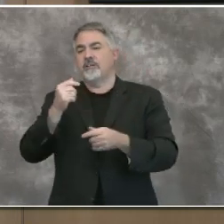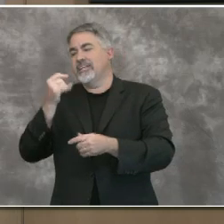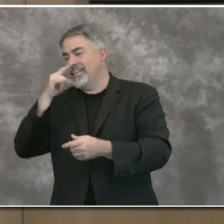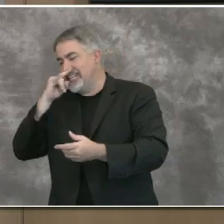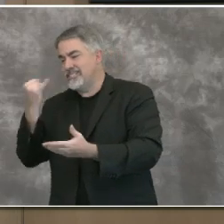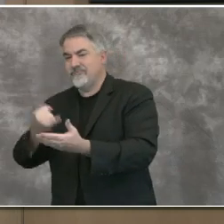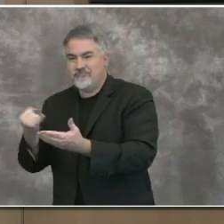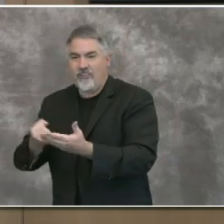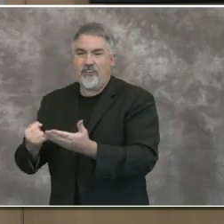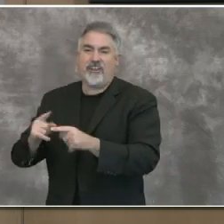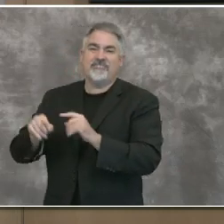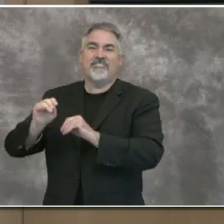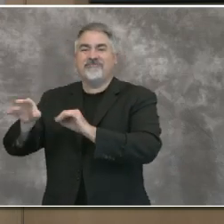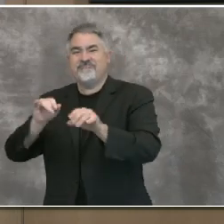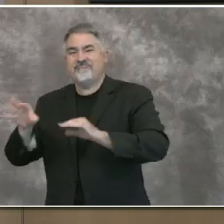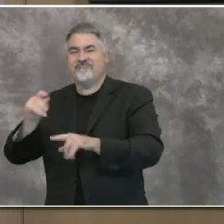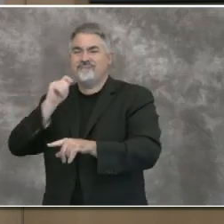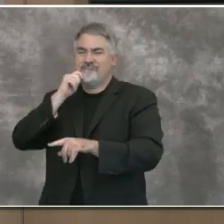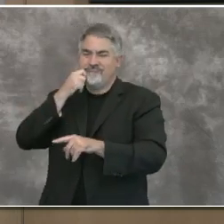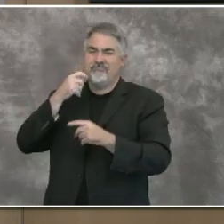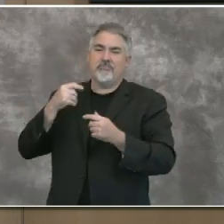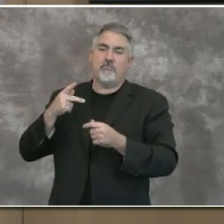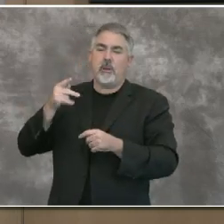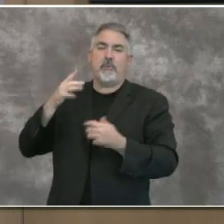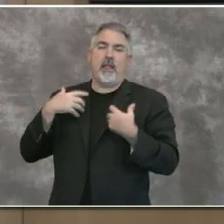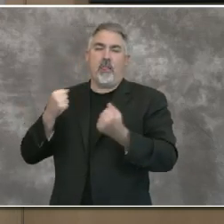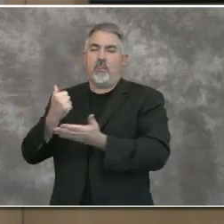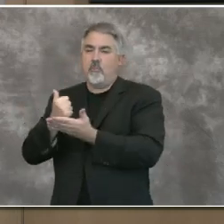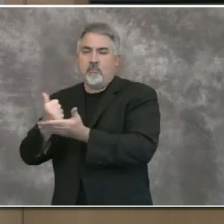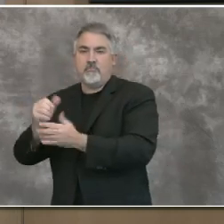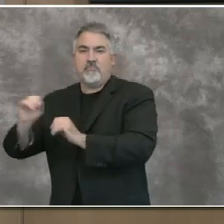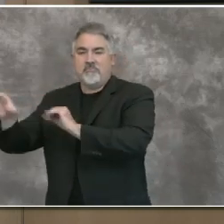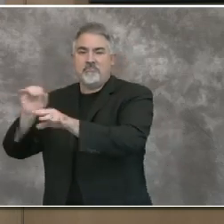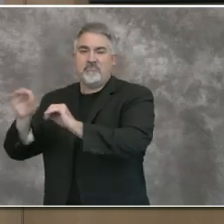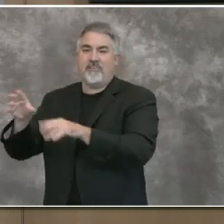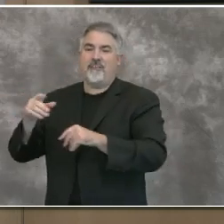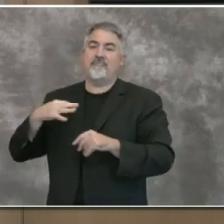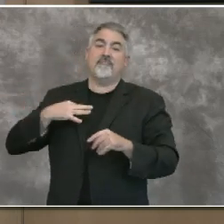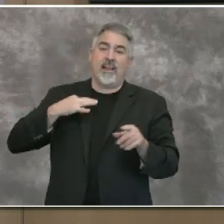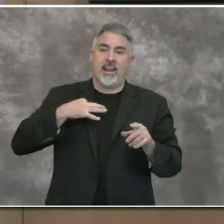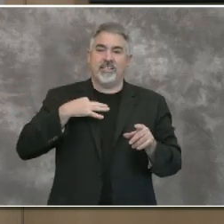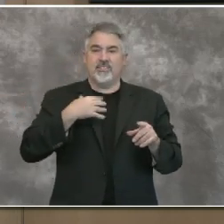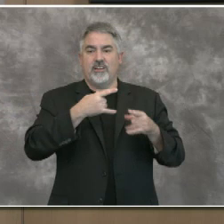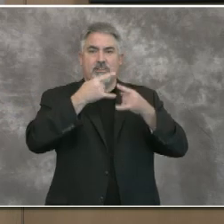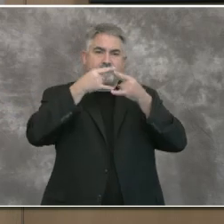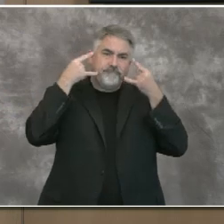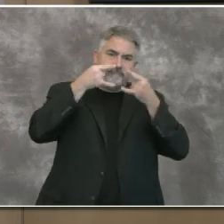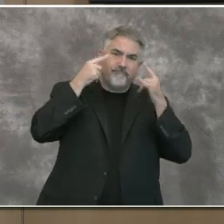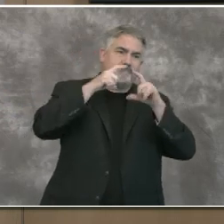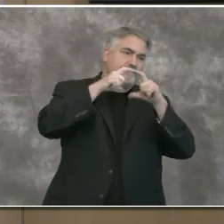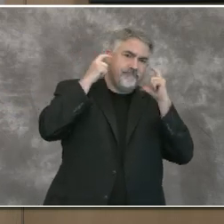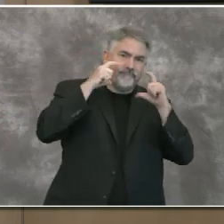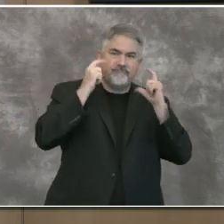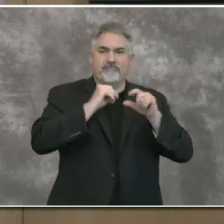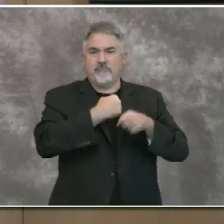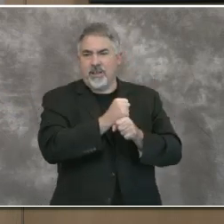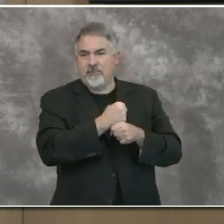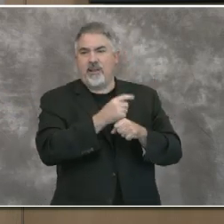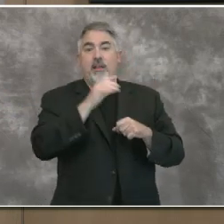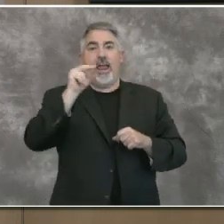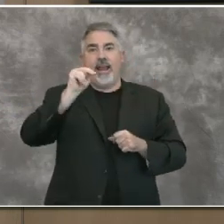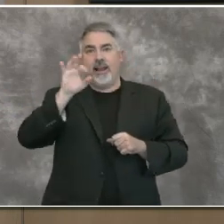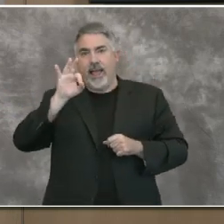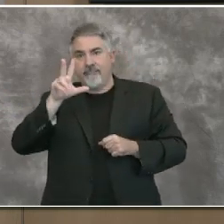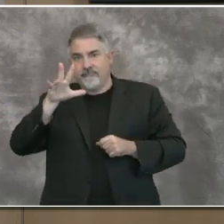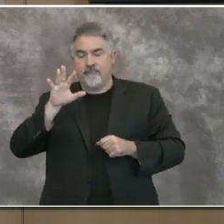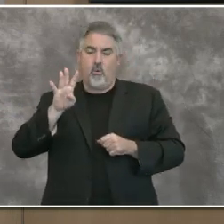public health workers, the stories of volunteers fixing N95 respirators, or cops and firefighters honoring our doctors and